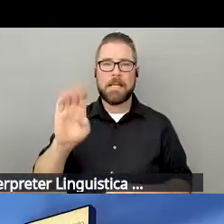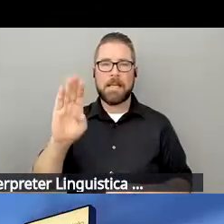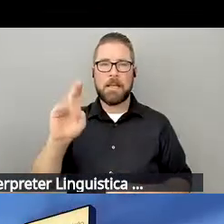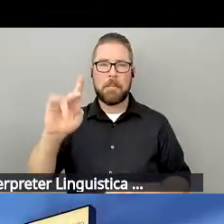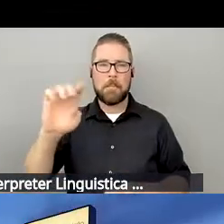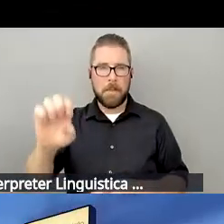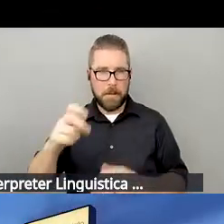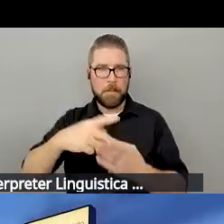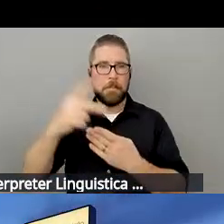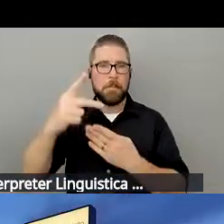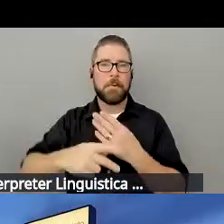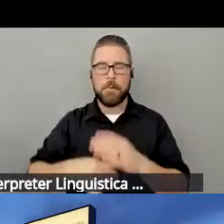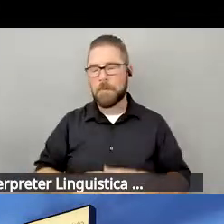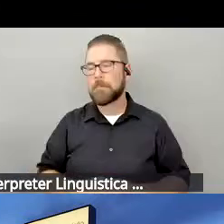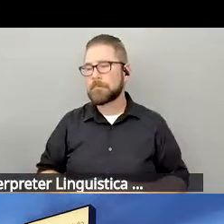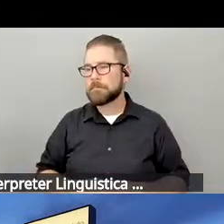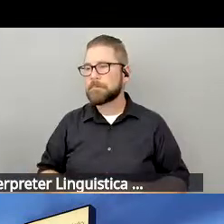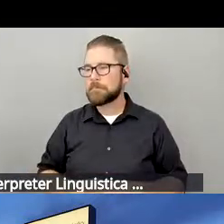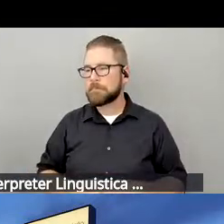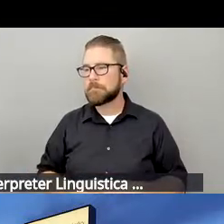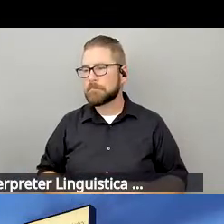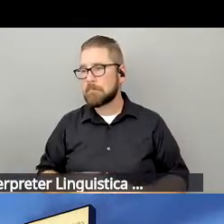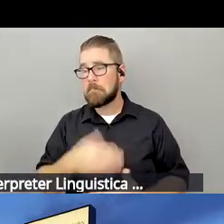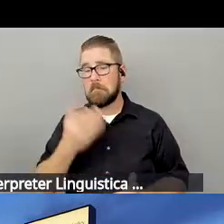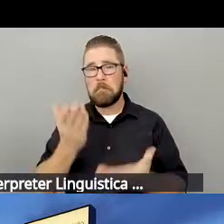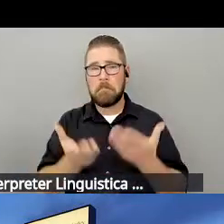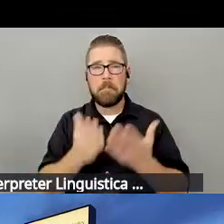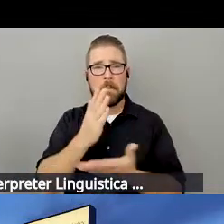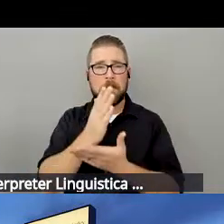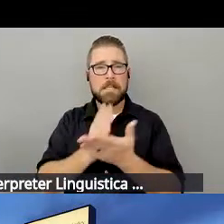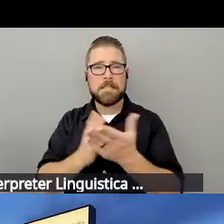well. So there may be some connection points to consider there.